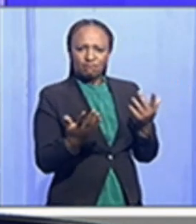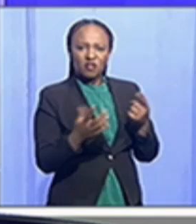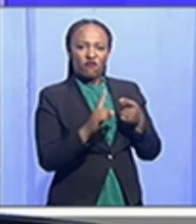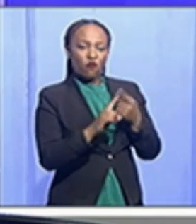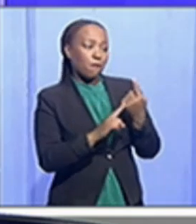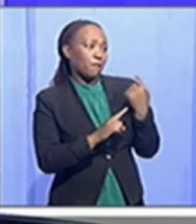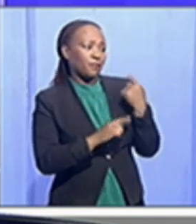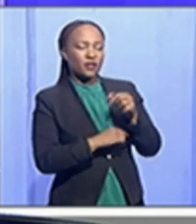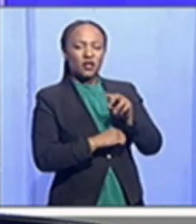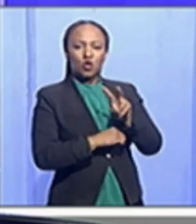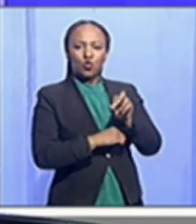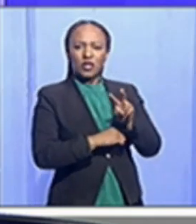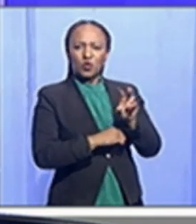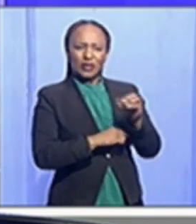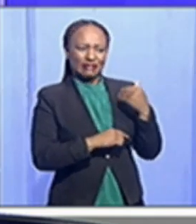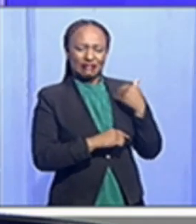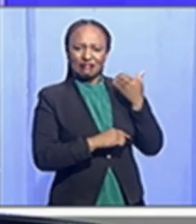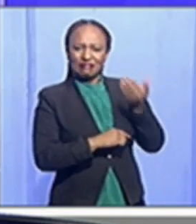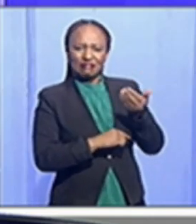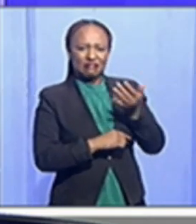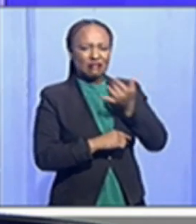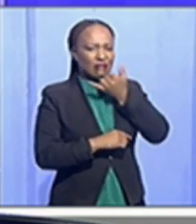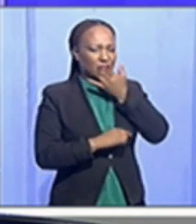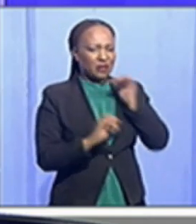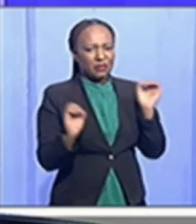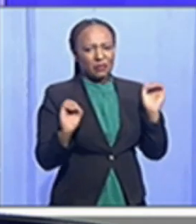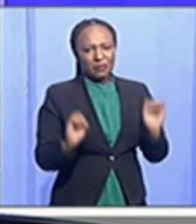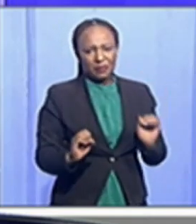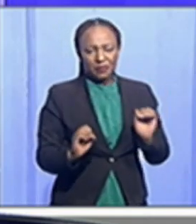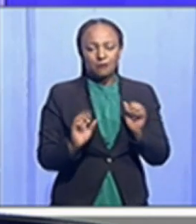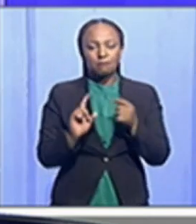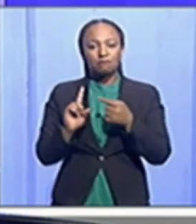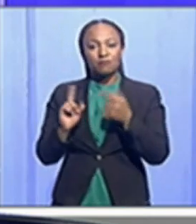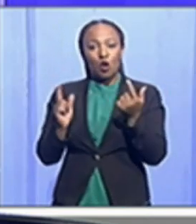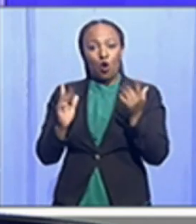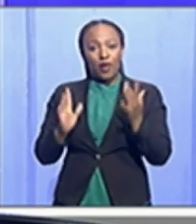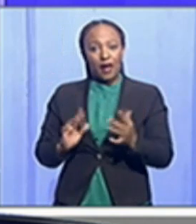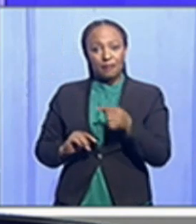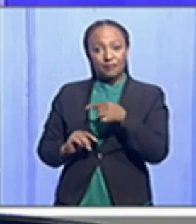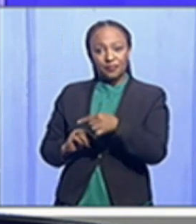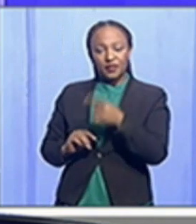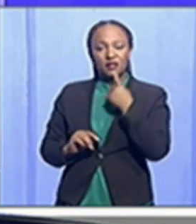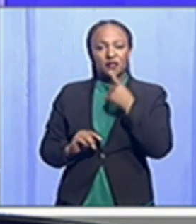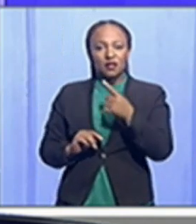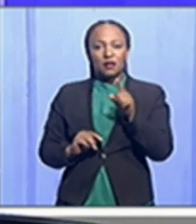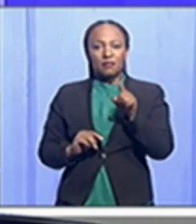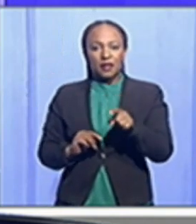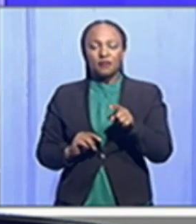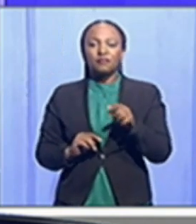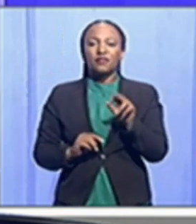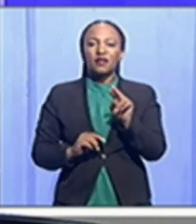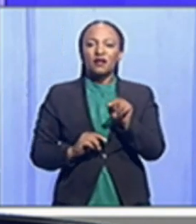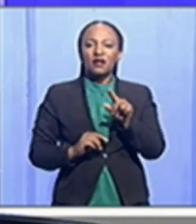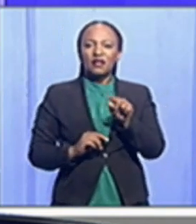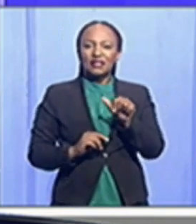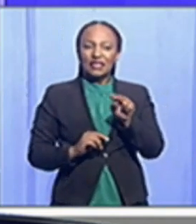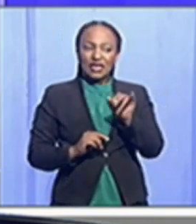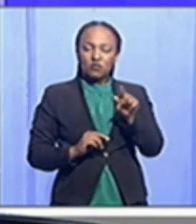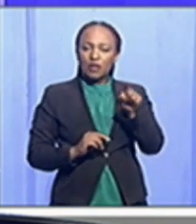wa 2022 se sa dišediwela Monisi o bo a swanetše go hlaba setsebi sa dithunya Malesela Ntini ka